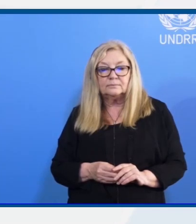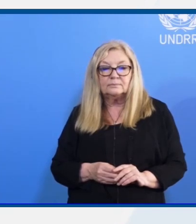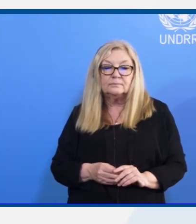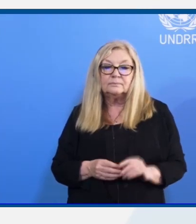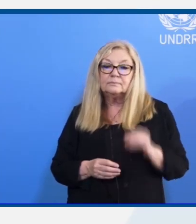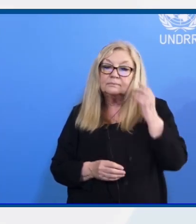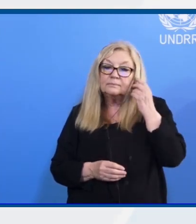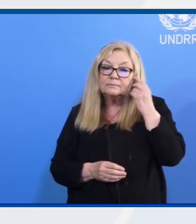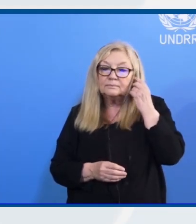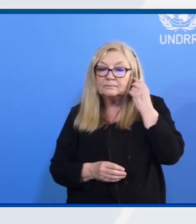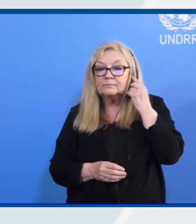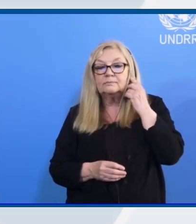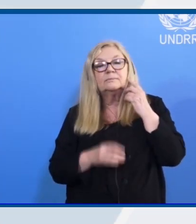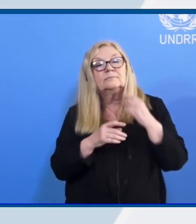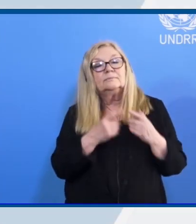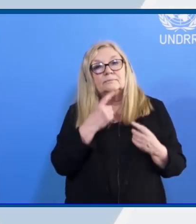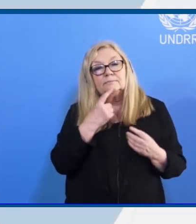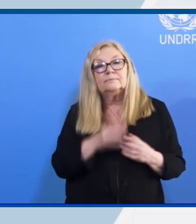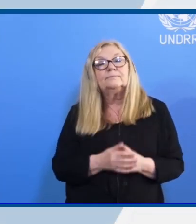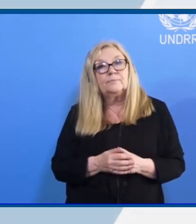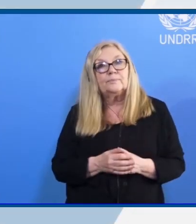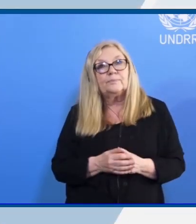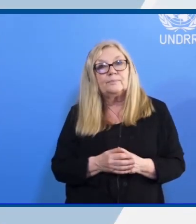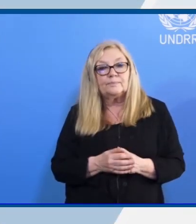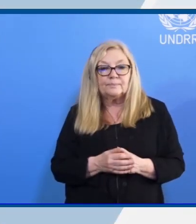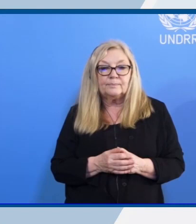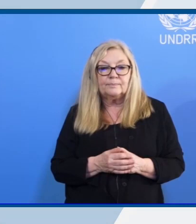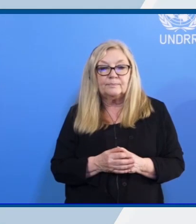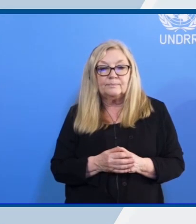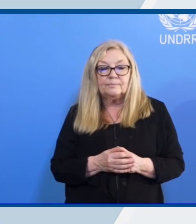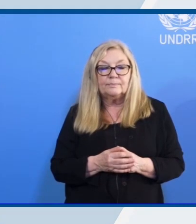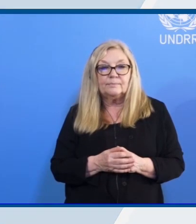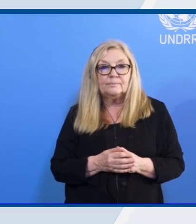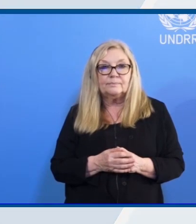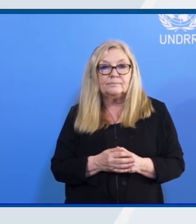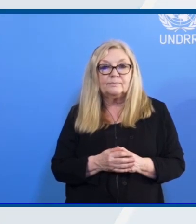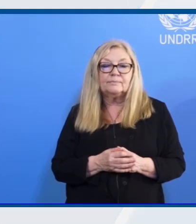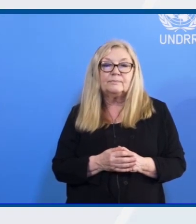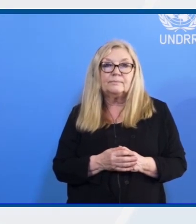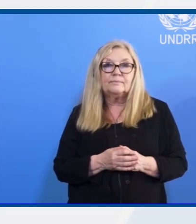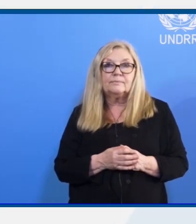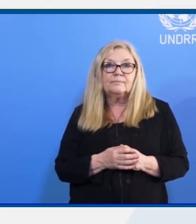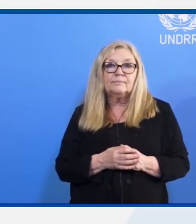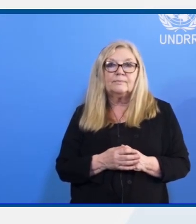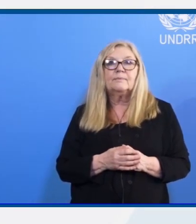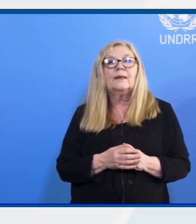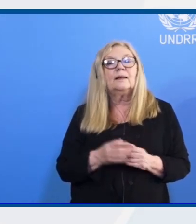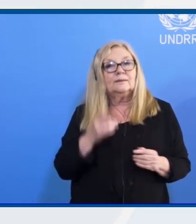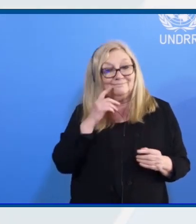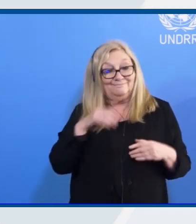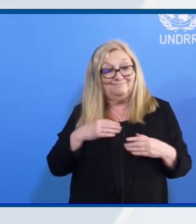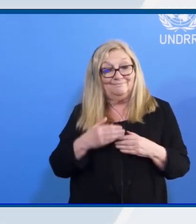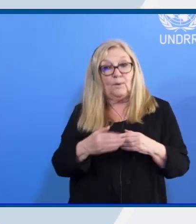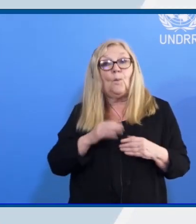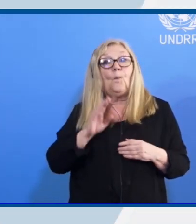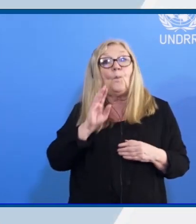So Godavari is saying that there is an opportunity to of Sendai midterm review. So we